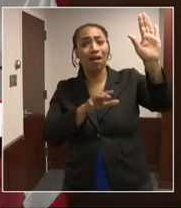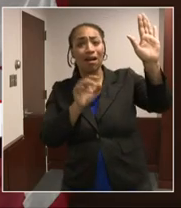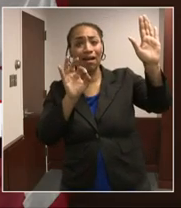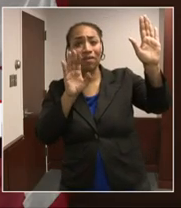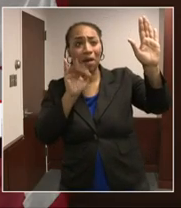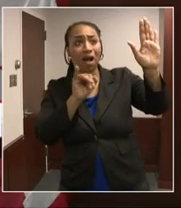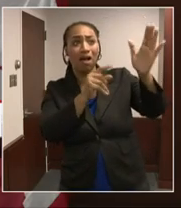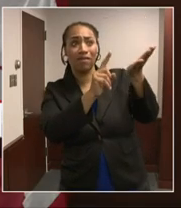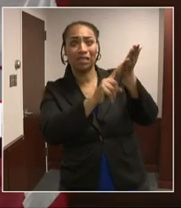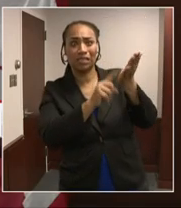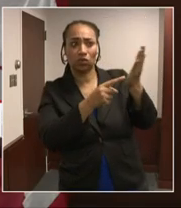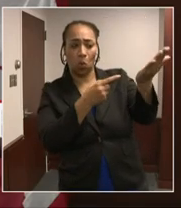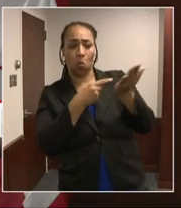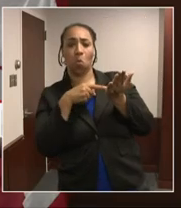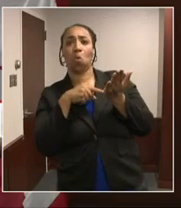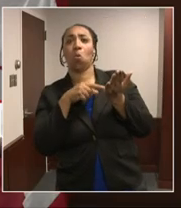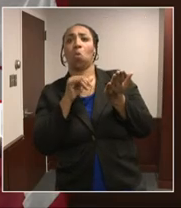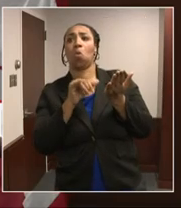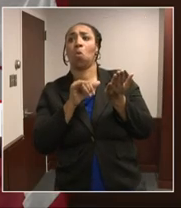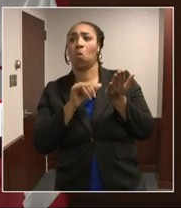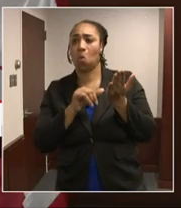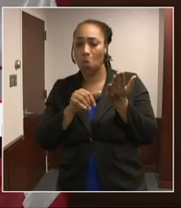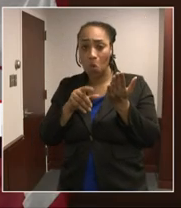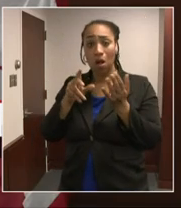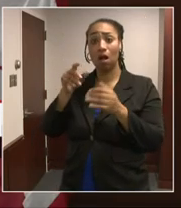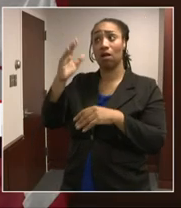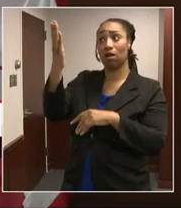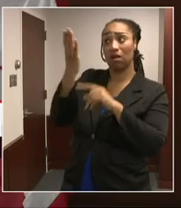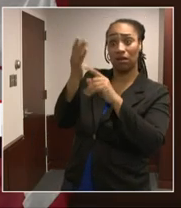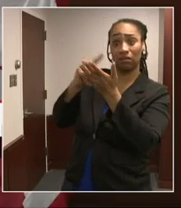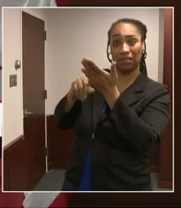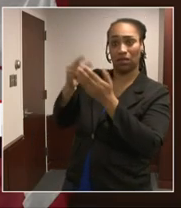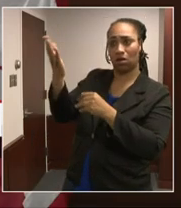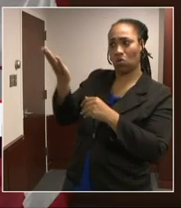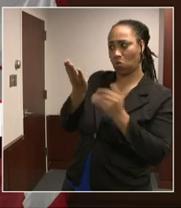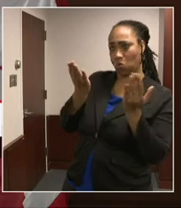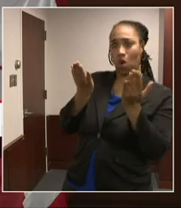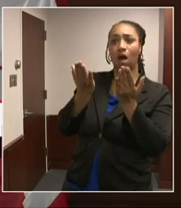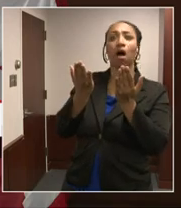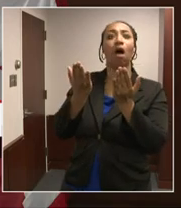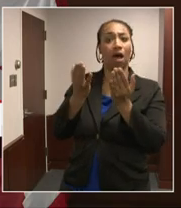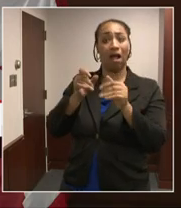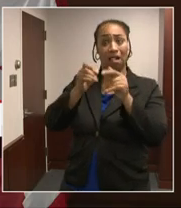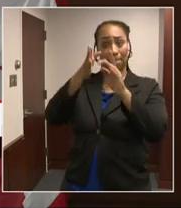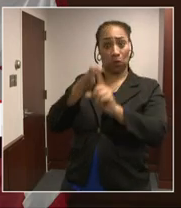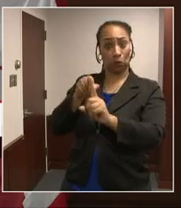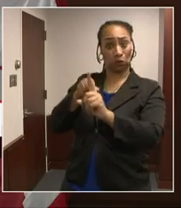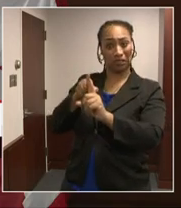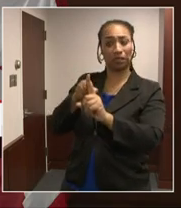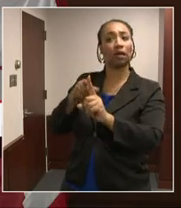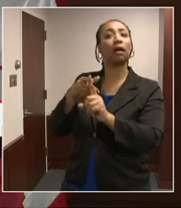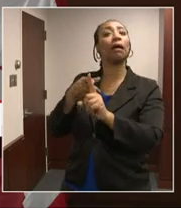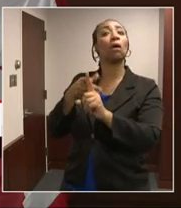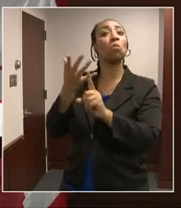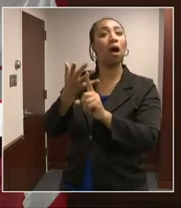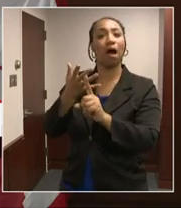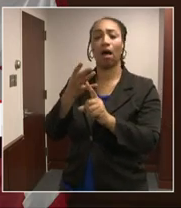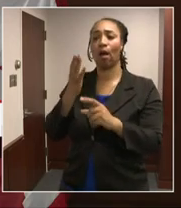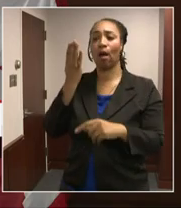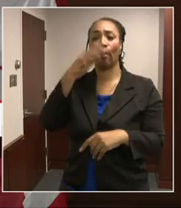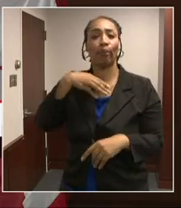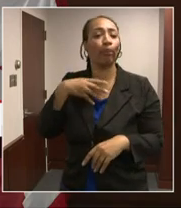was that this individual probably contributed to a lax monitoring environment, and that's why she was